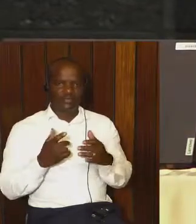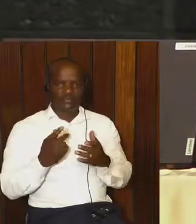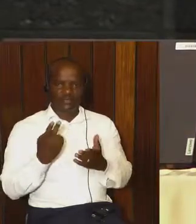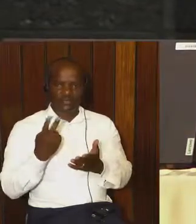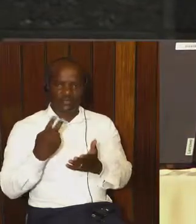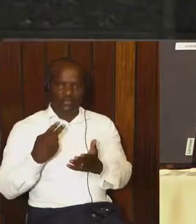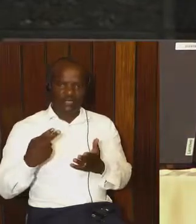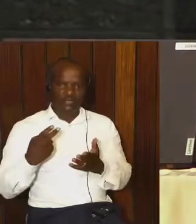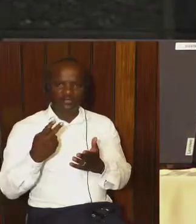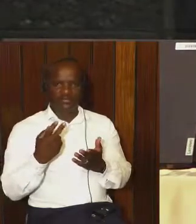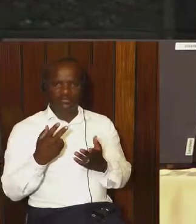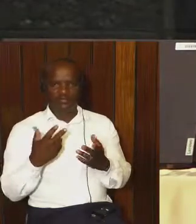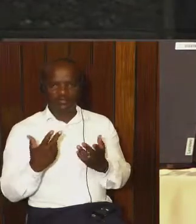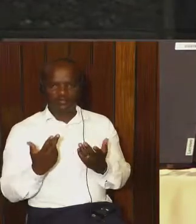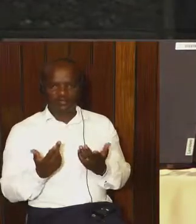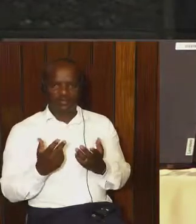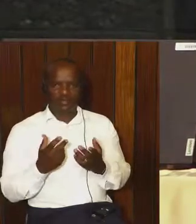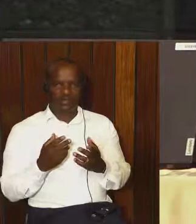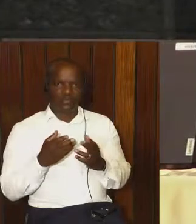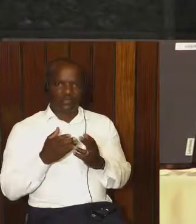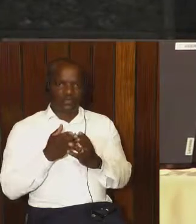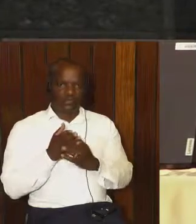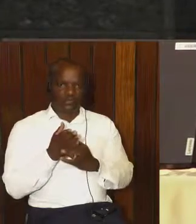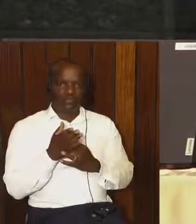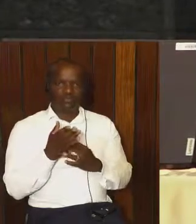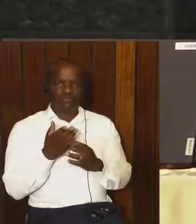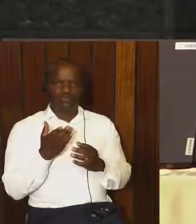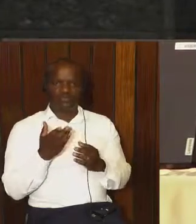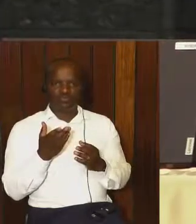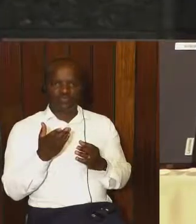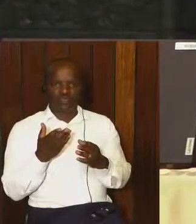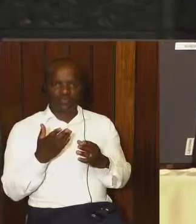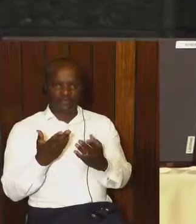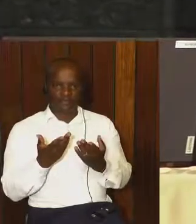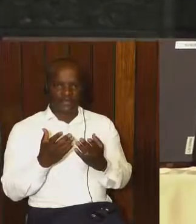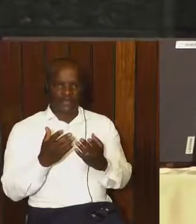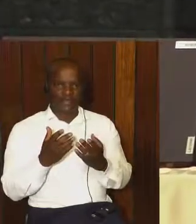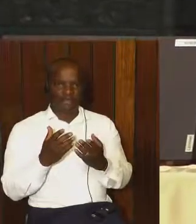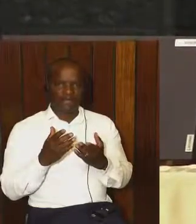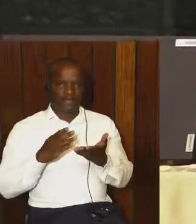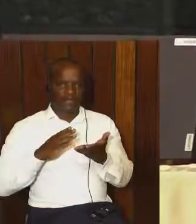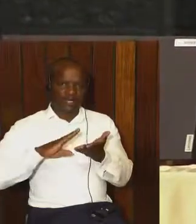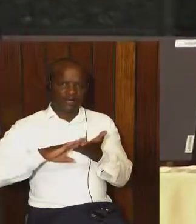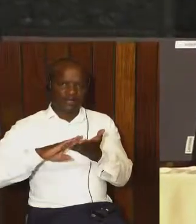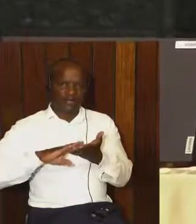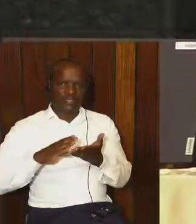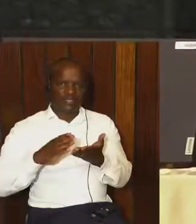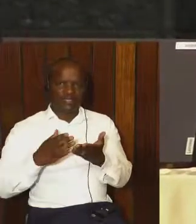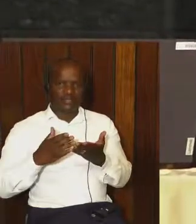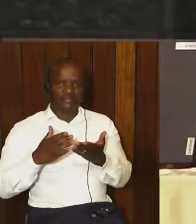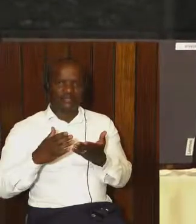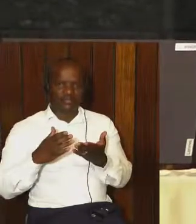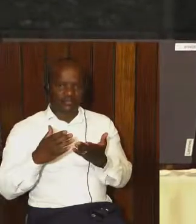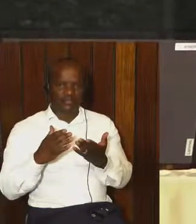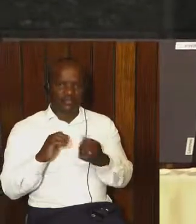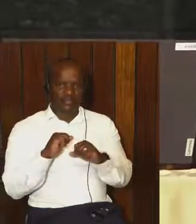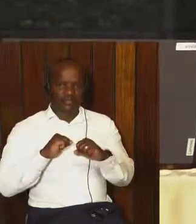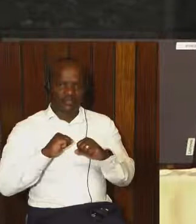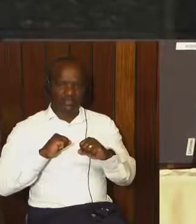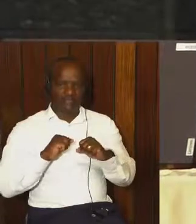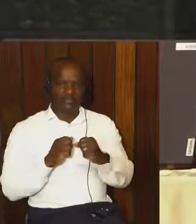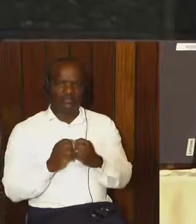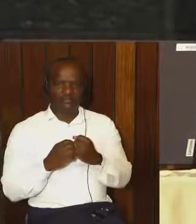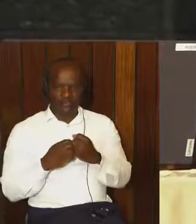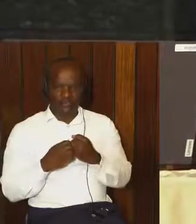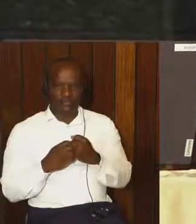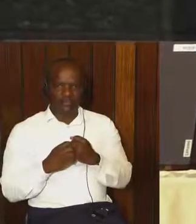design, the procurement through the public and, public tender space, because we have to do public tenders. But they